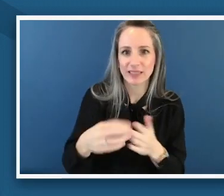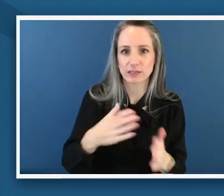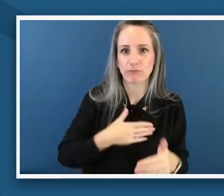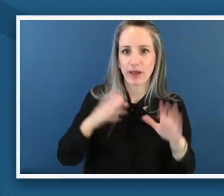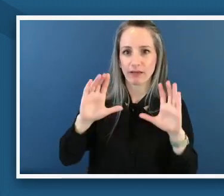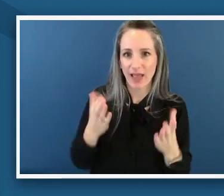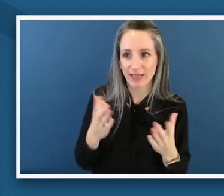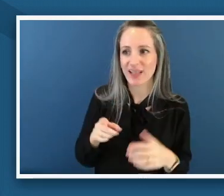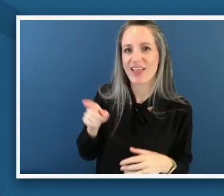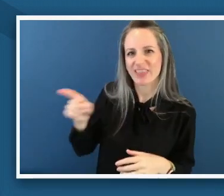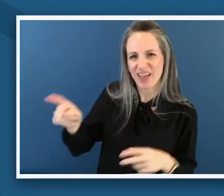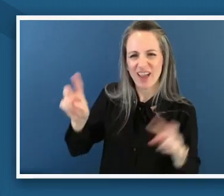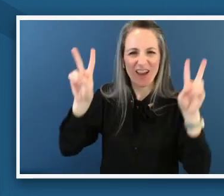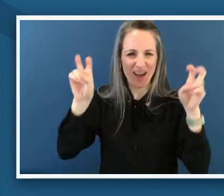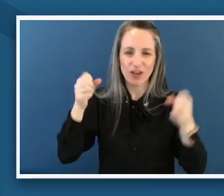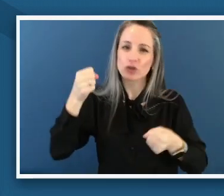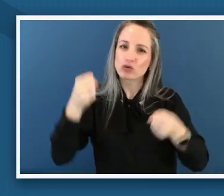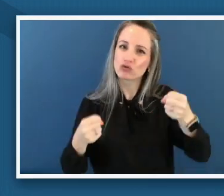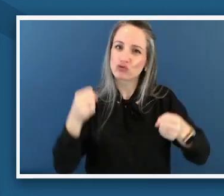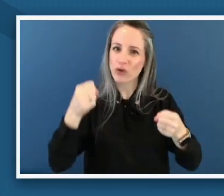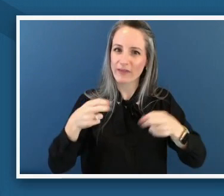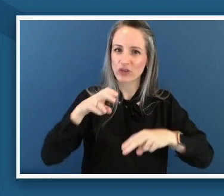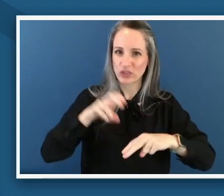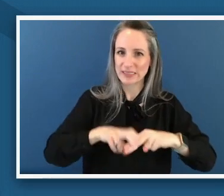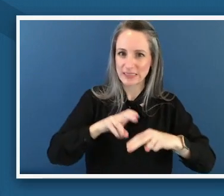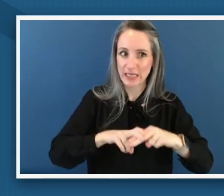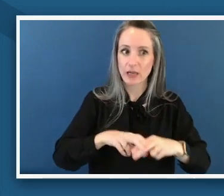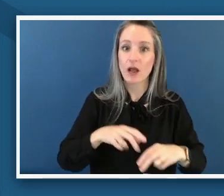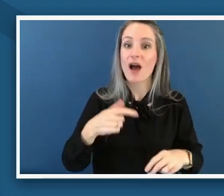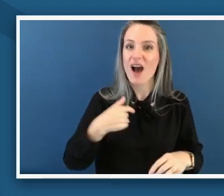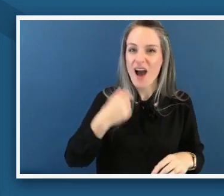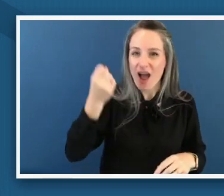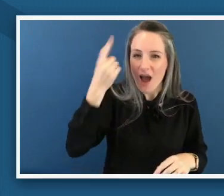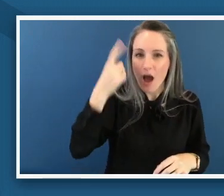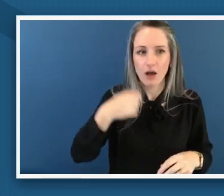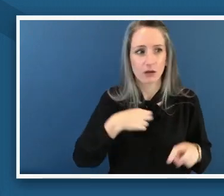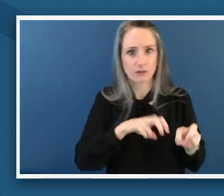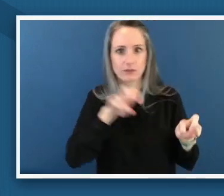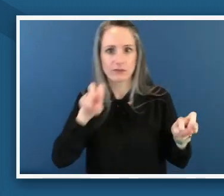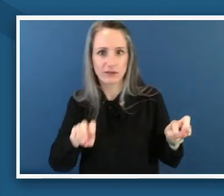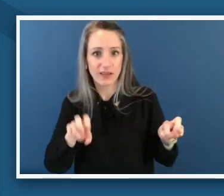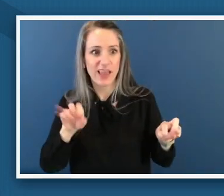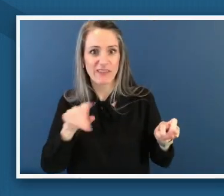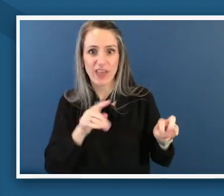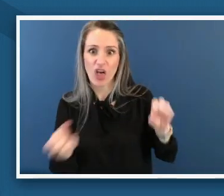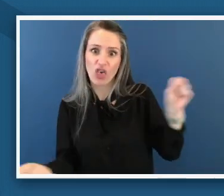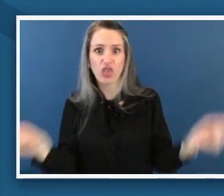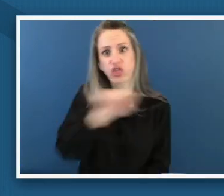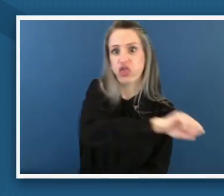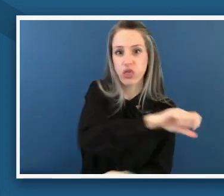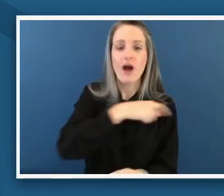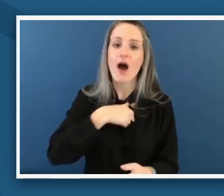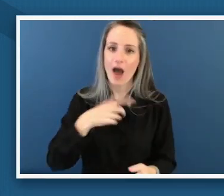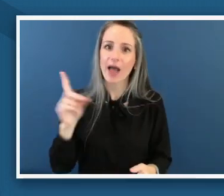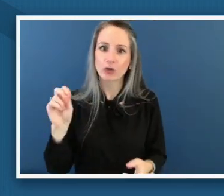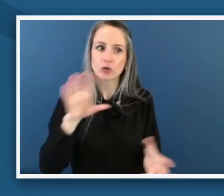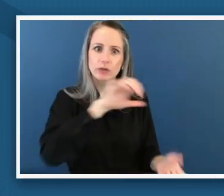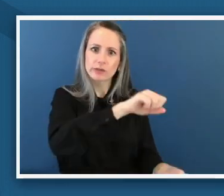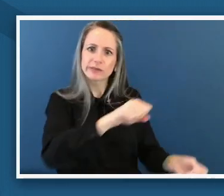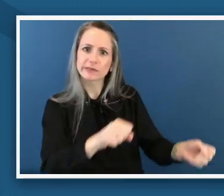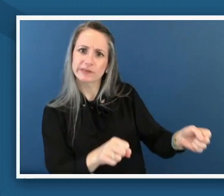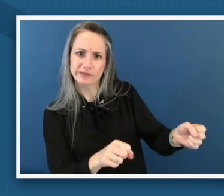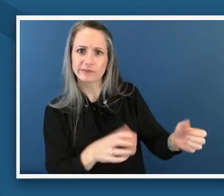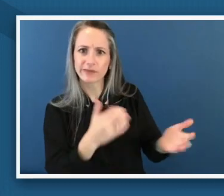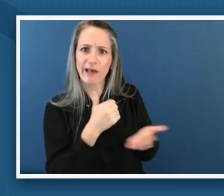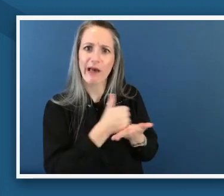still riding shotgun. I have that brake pedal I can tap if we start heading toward a cliff, but it's their hands on the wheel. The last thing I